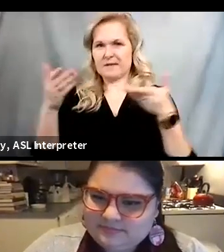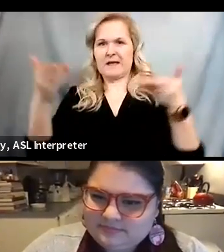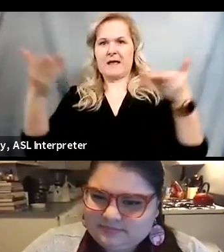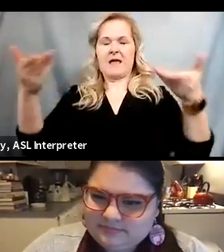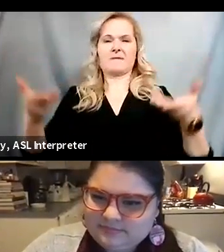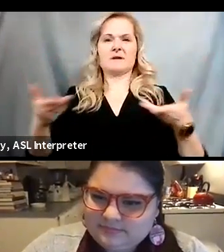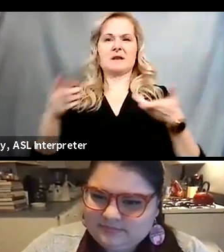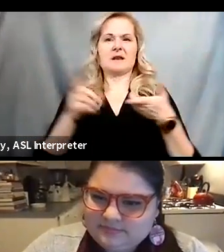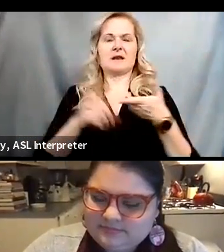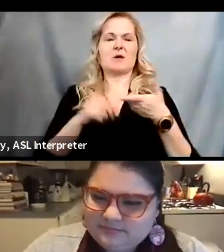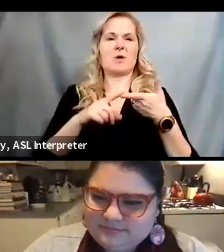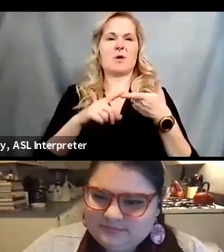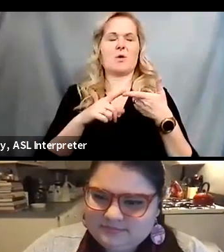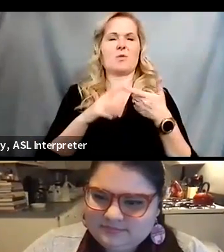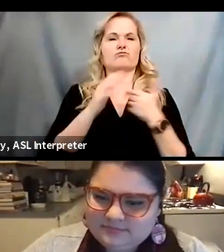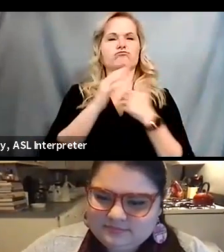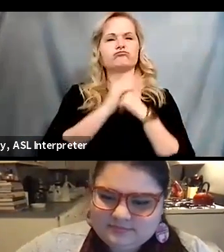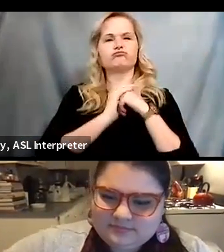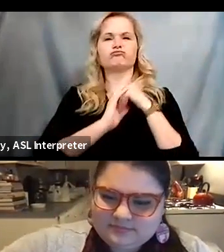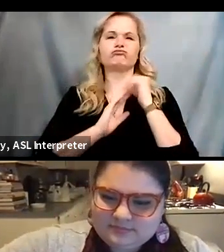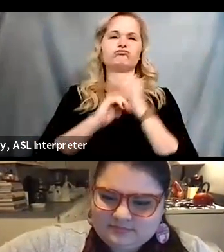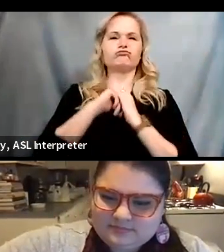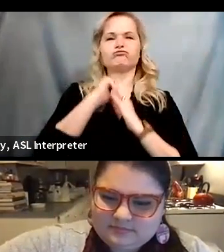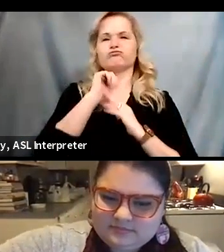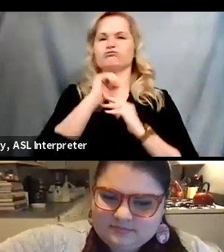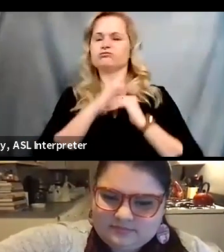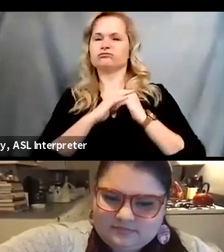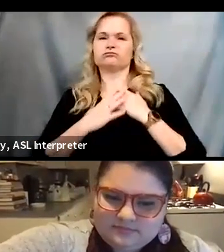the invitation to comfort and soothing in